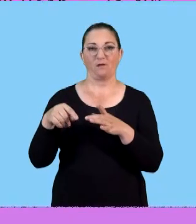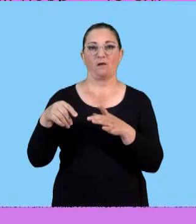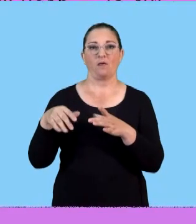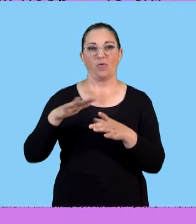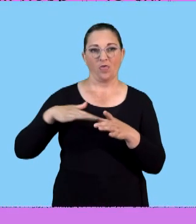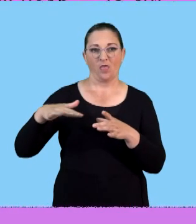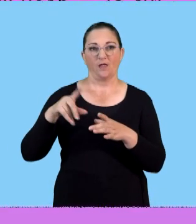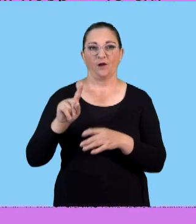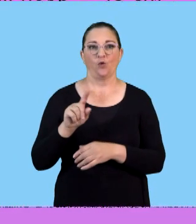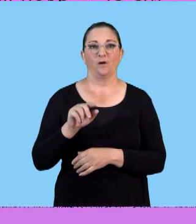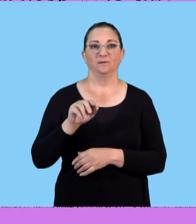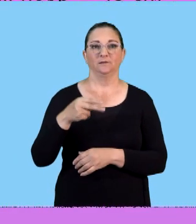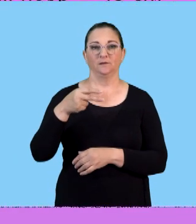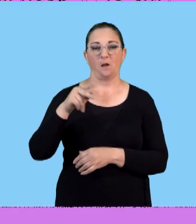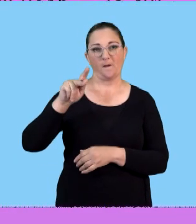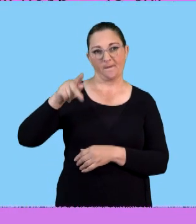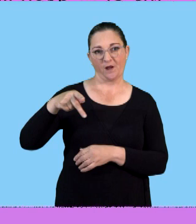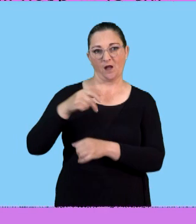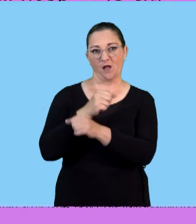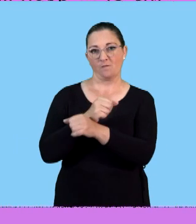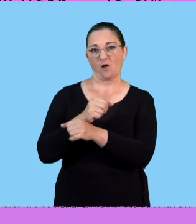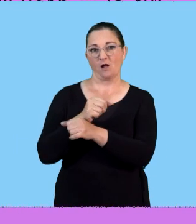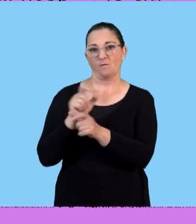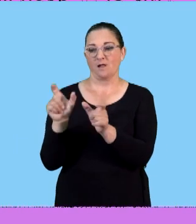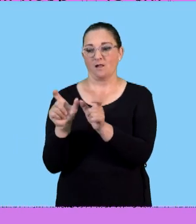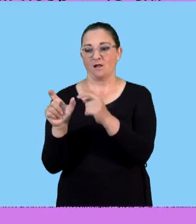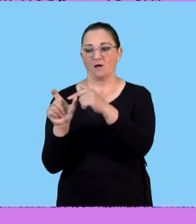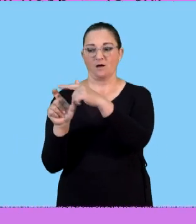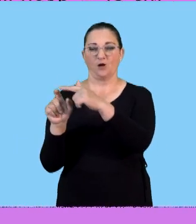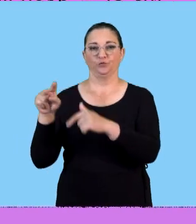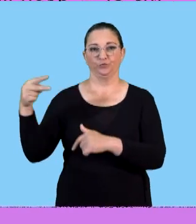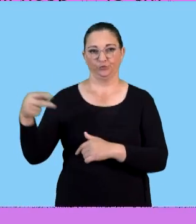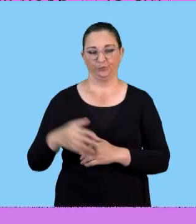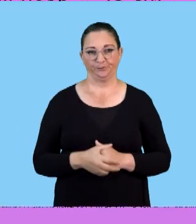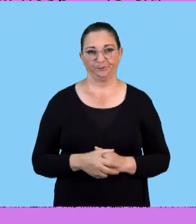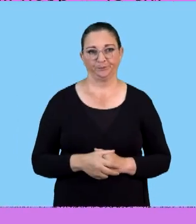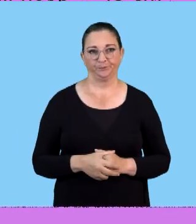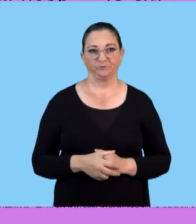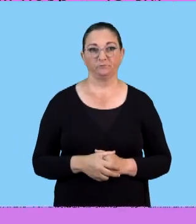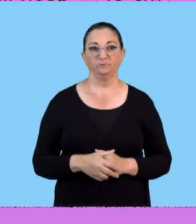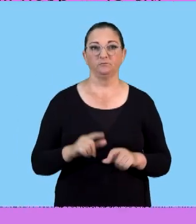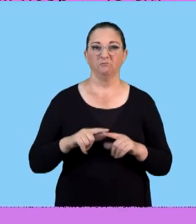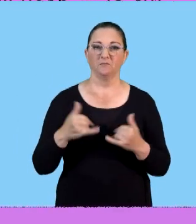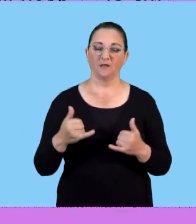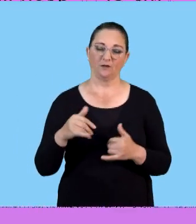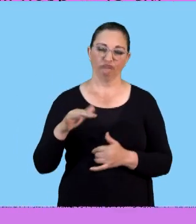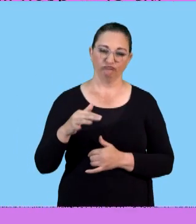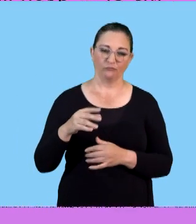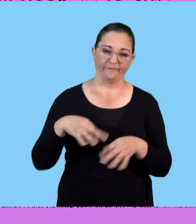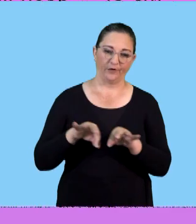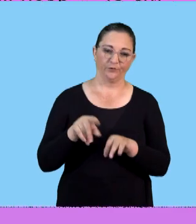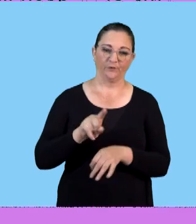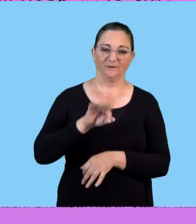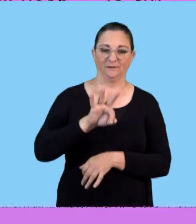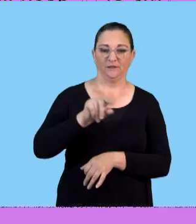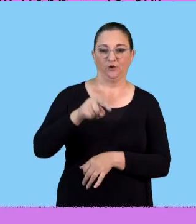well. So therefore I'll indicate its area equals pi multiplied by radius squared. Pi,